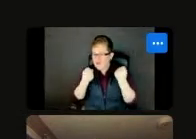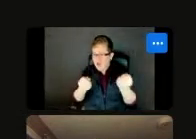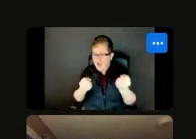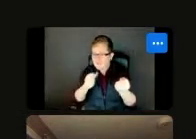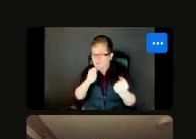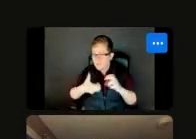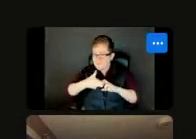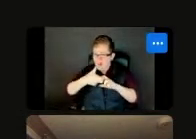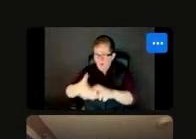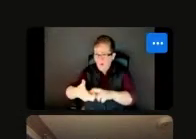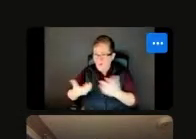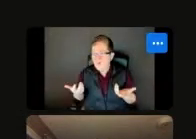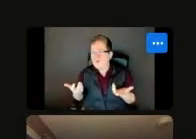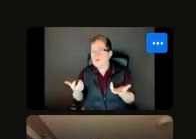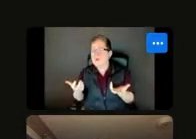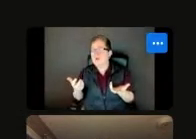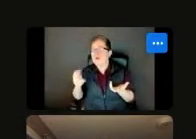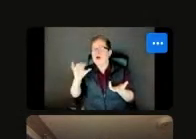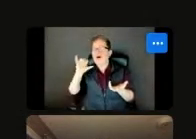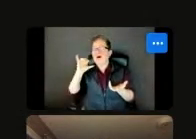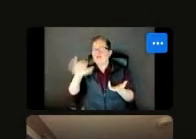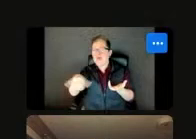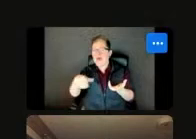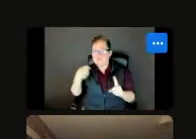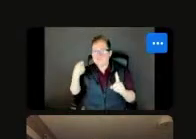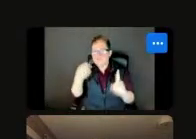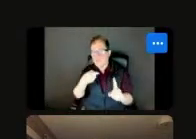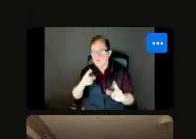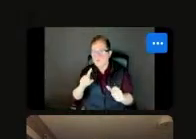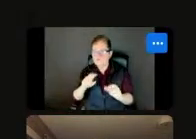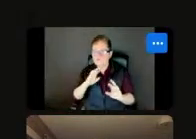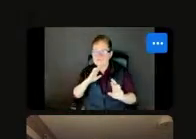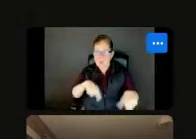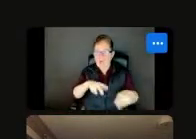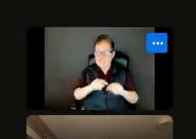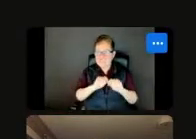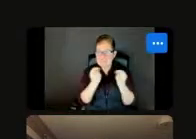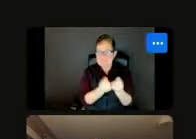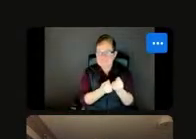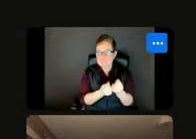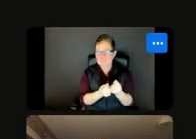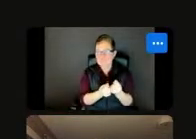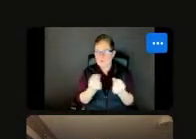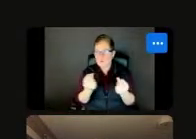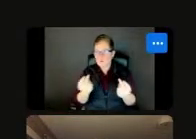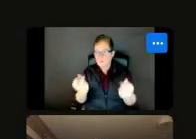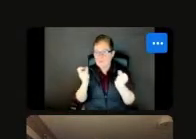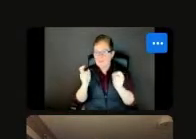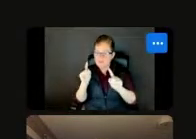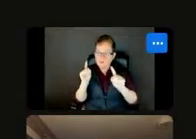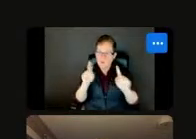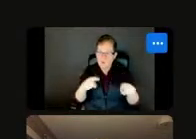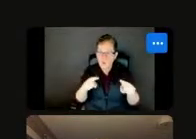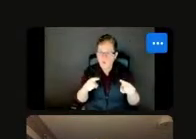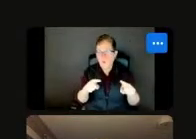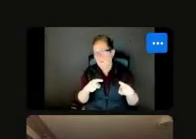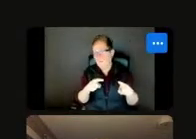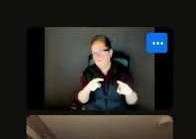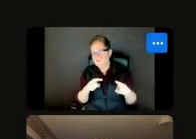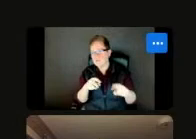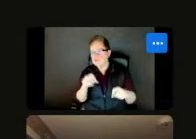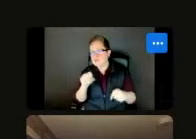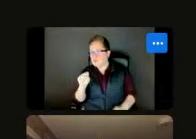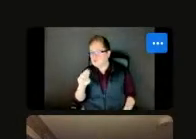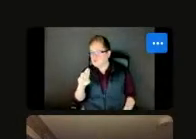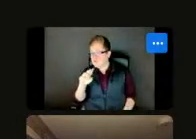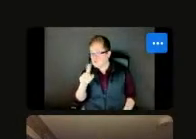it away? That's the idea behind this response team, is to be able to quickly go out. Suzanne or Norm,